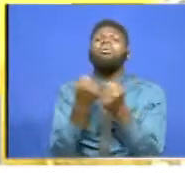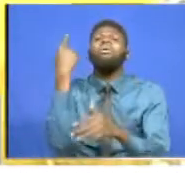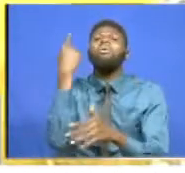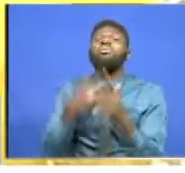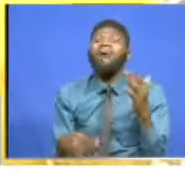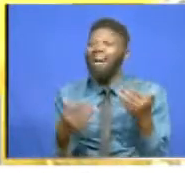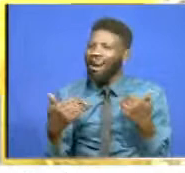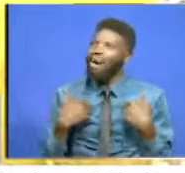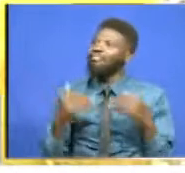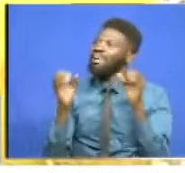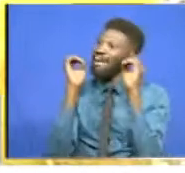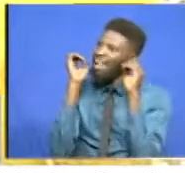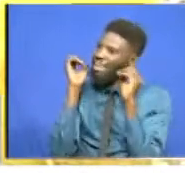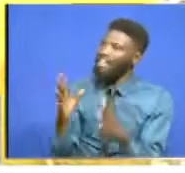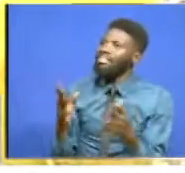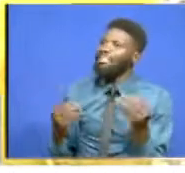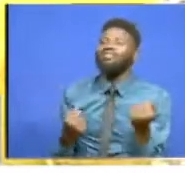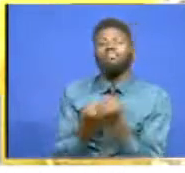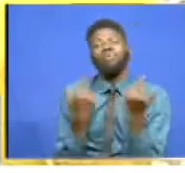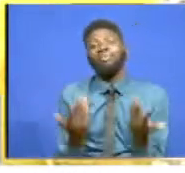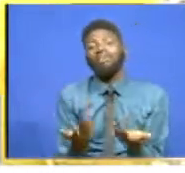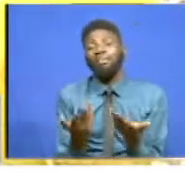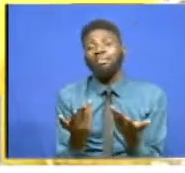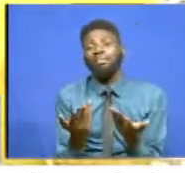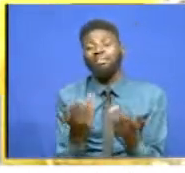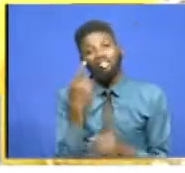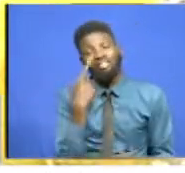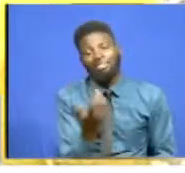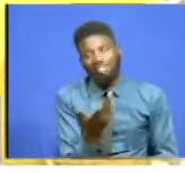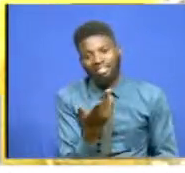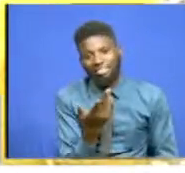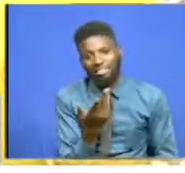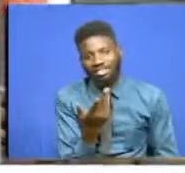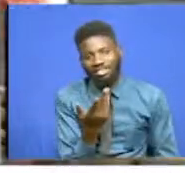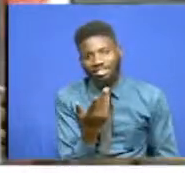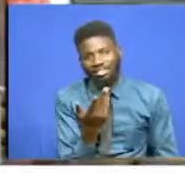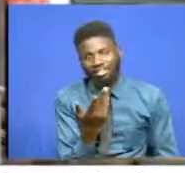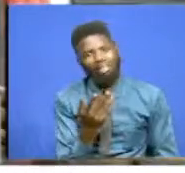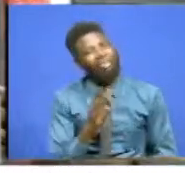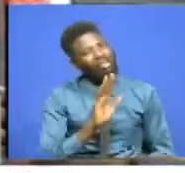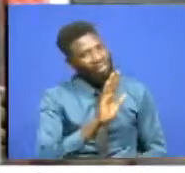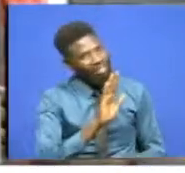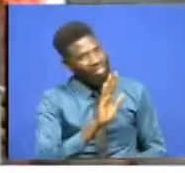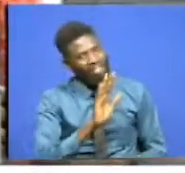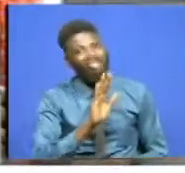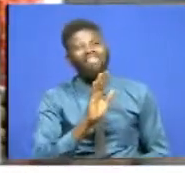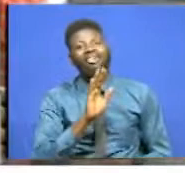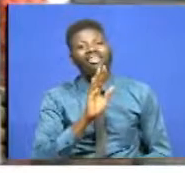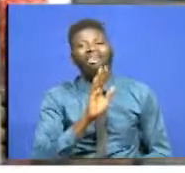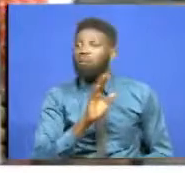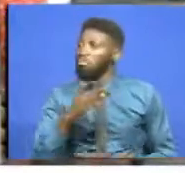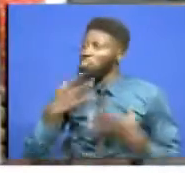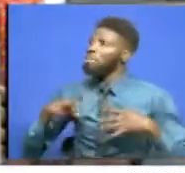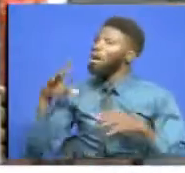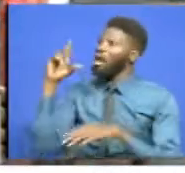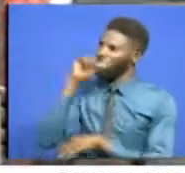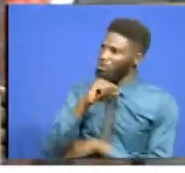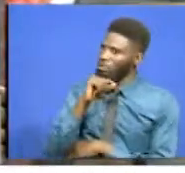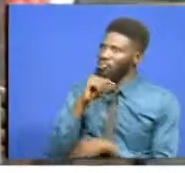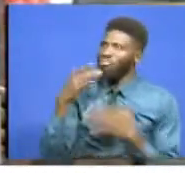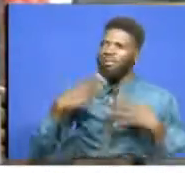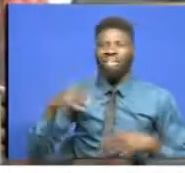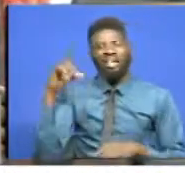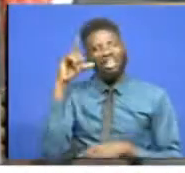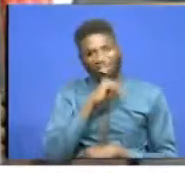to support, then you don't support nothing. See, you see, there is this assumption. This is coming from. There is this assumption. There's no